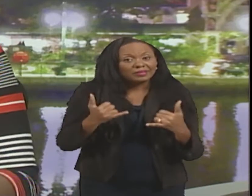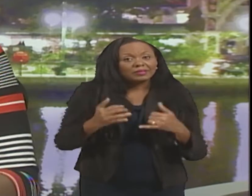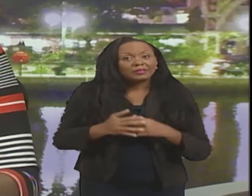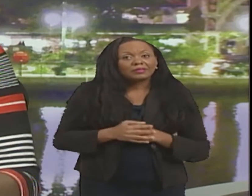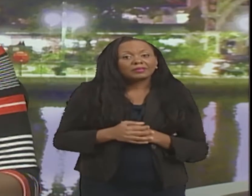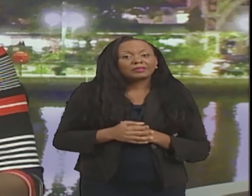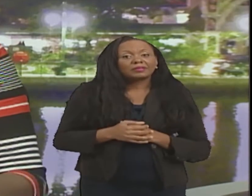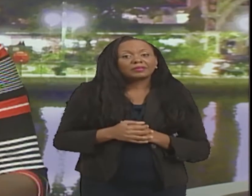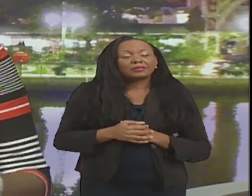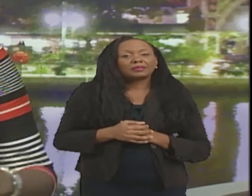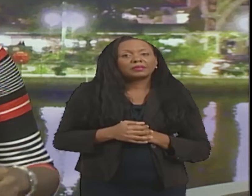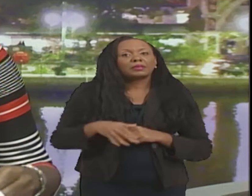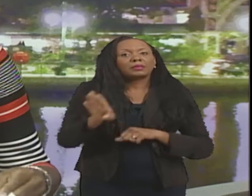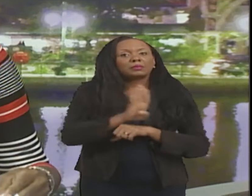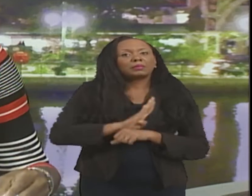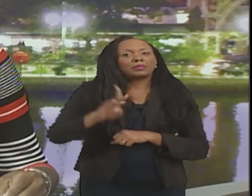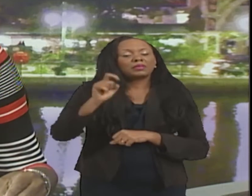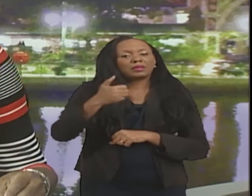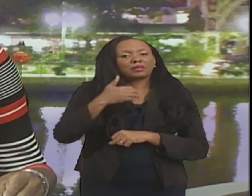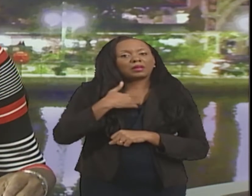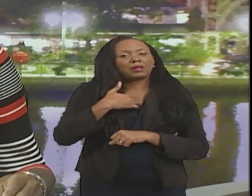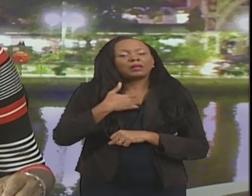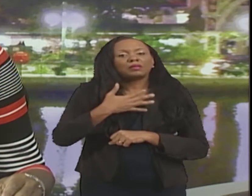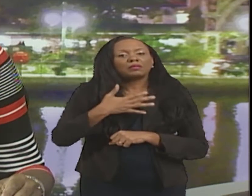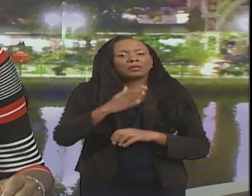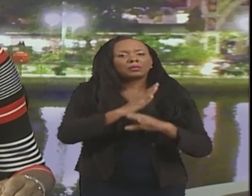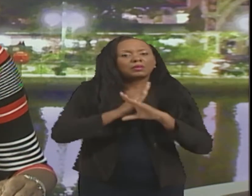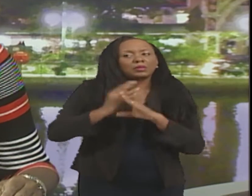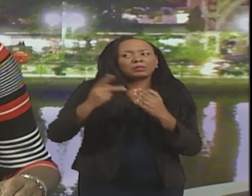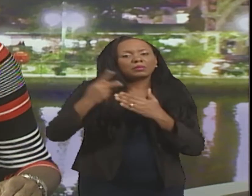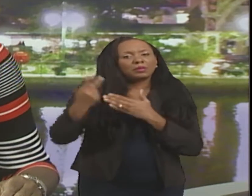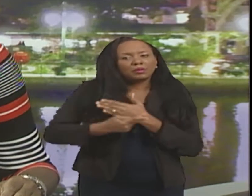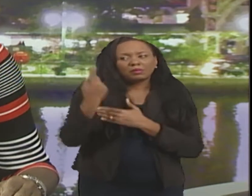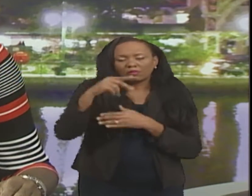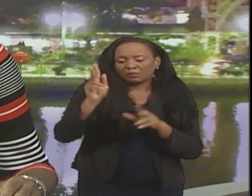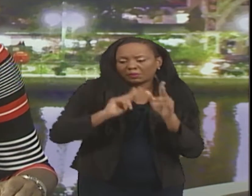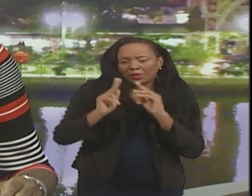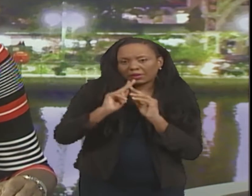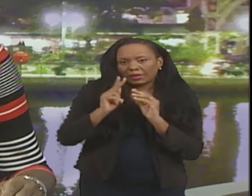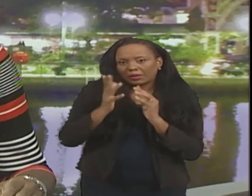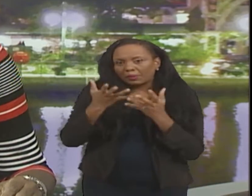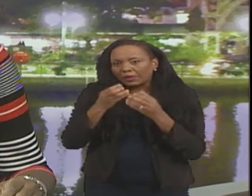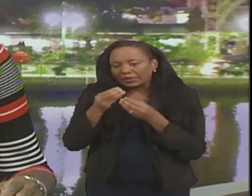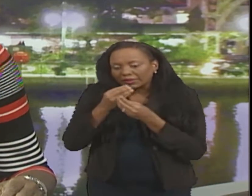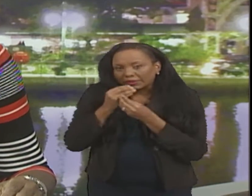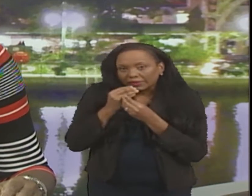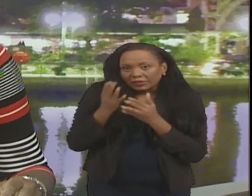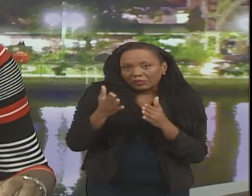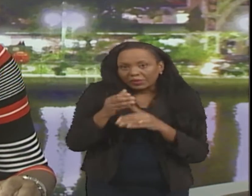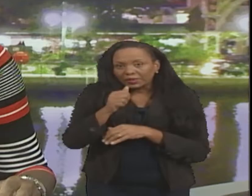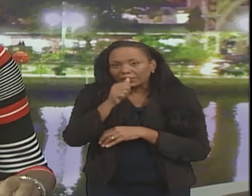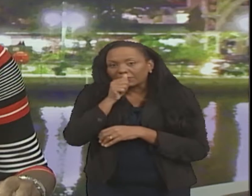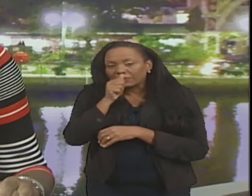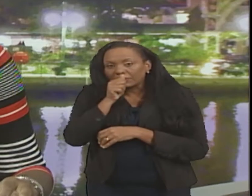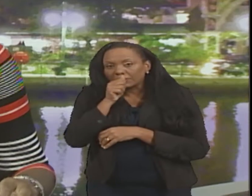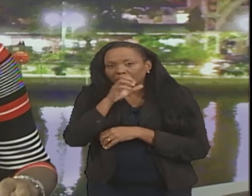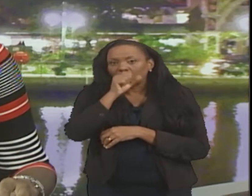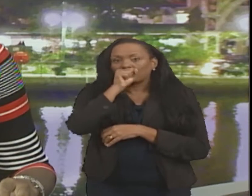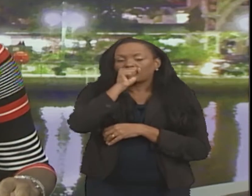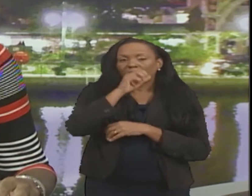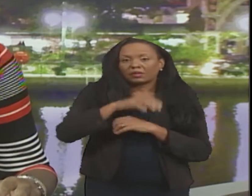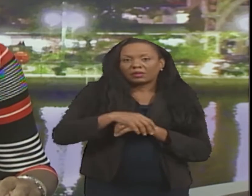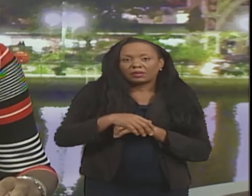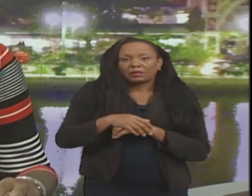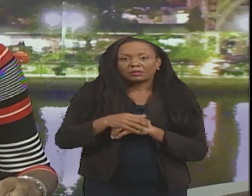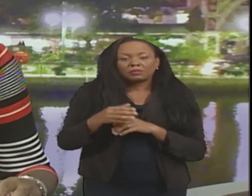that Barbados should have a witness protection program. Acting Deputy Commissioner of Police Oral Williams says out